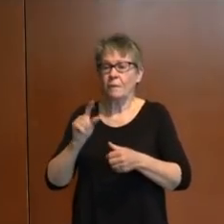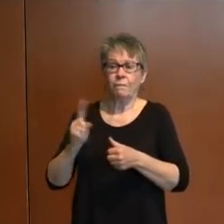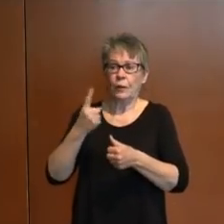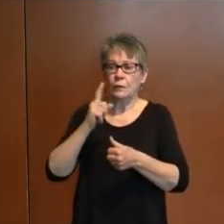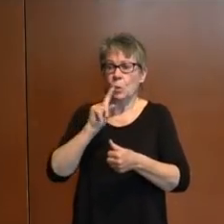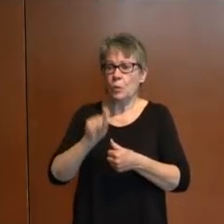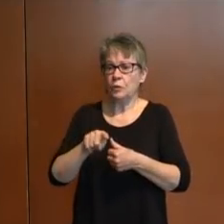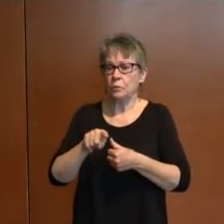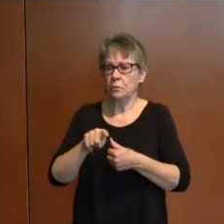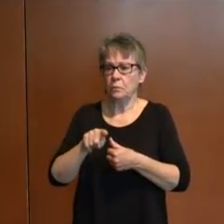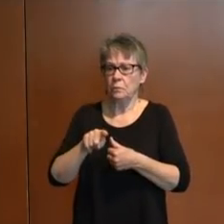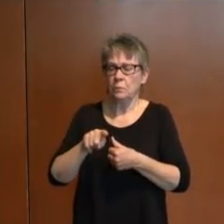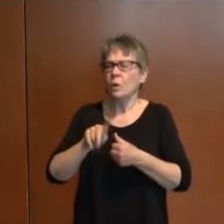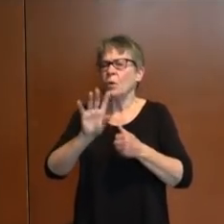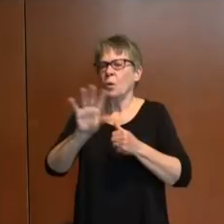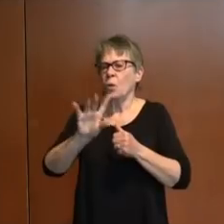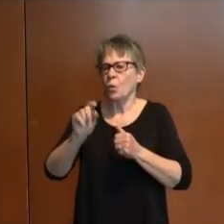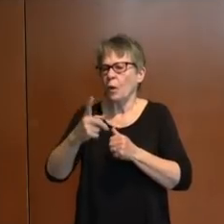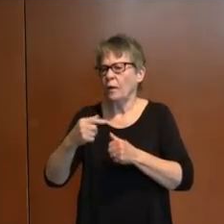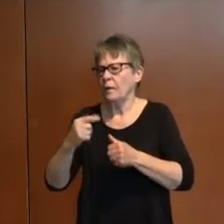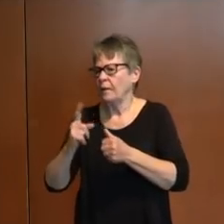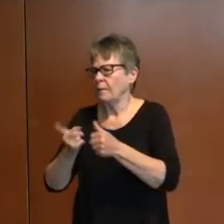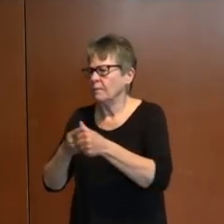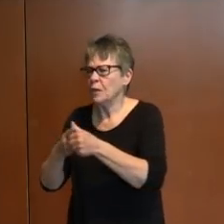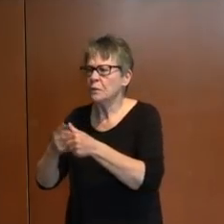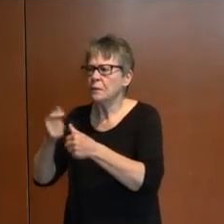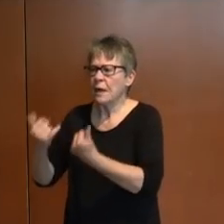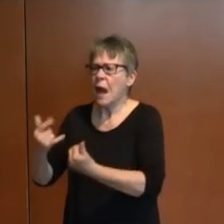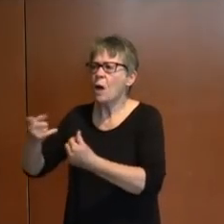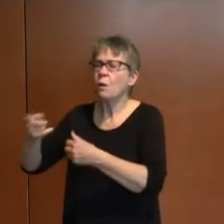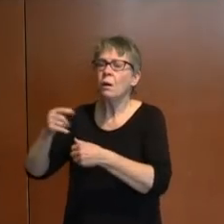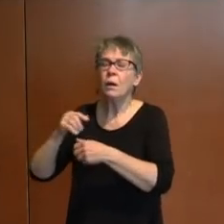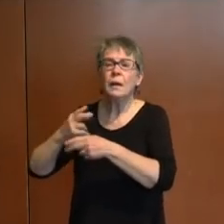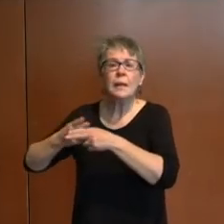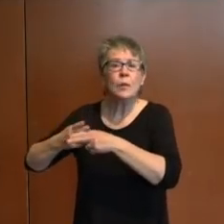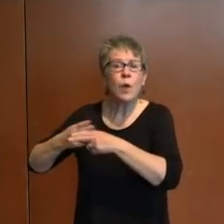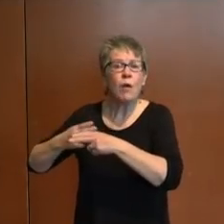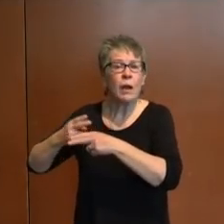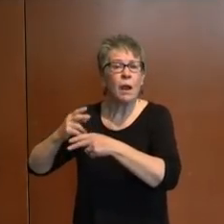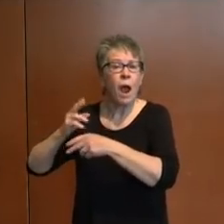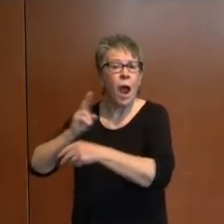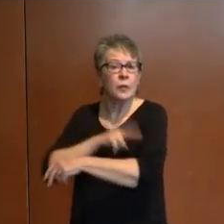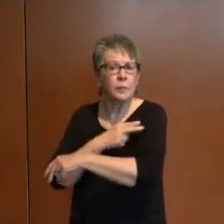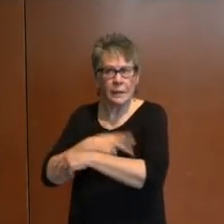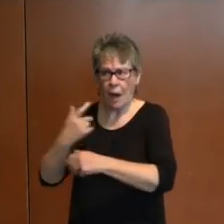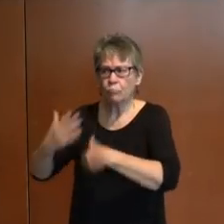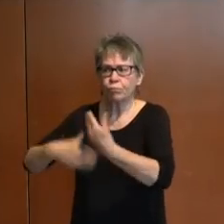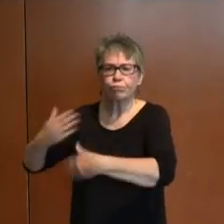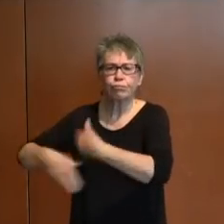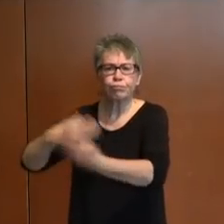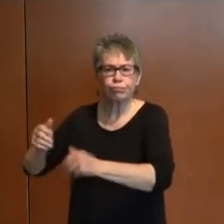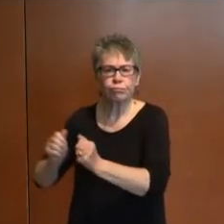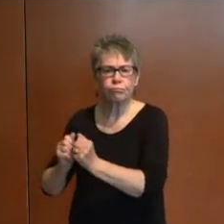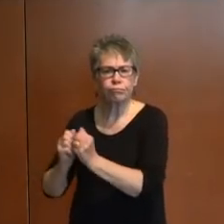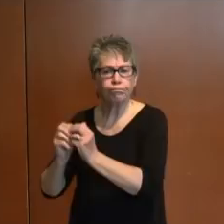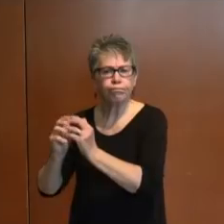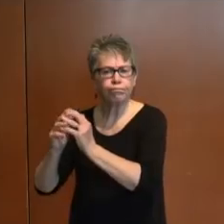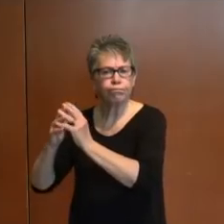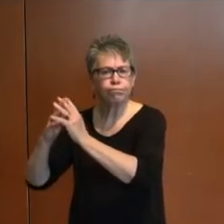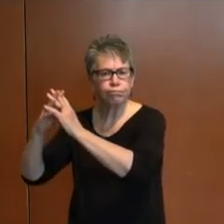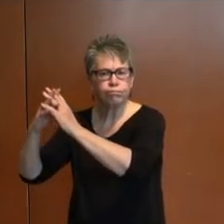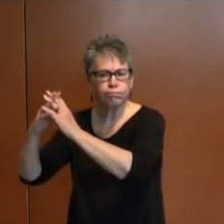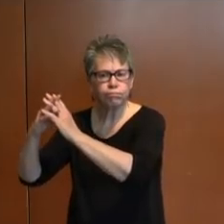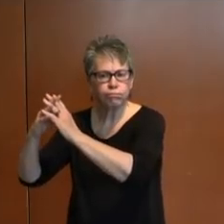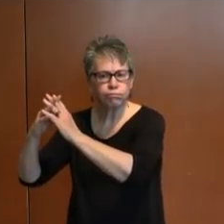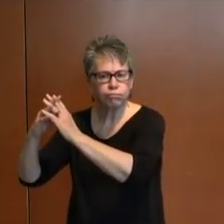the so-called field hospitals are moving along quite a pace. So I'll let Judy answer in terms of where